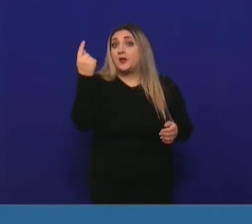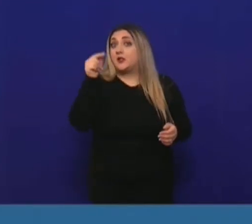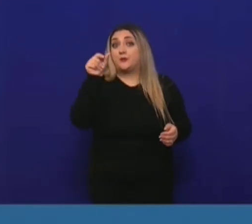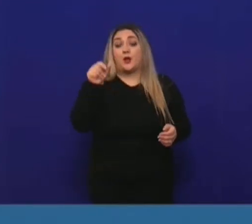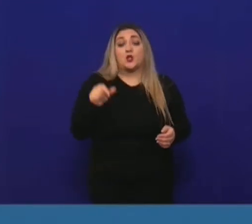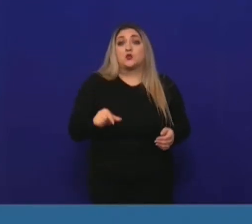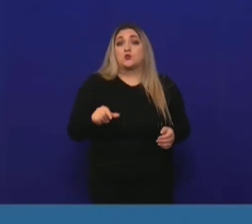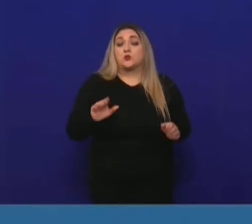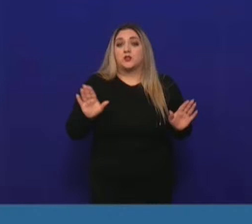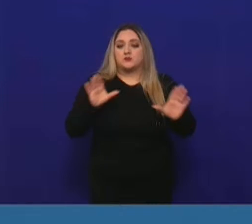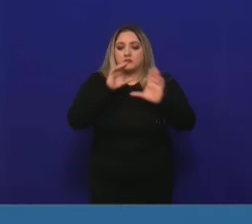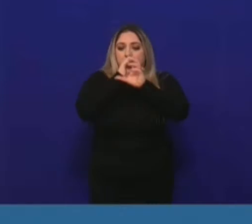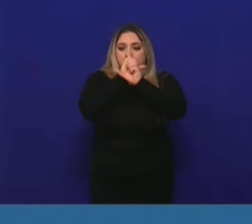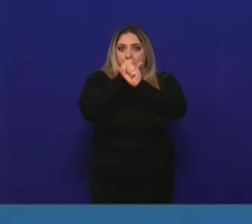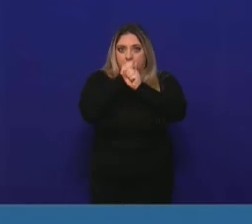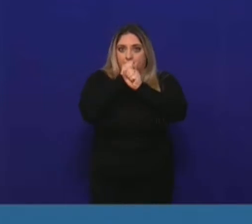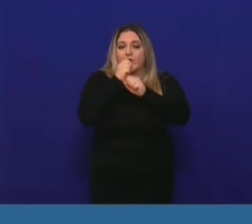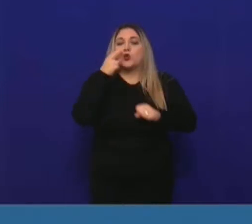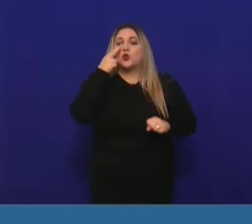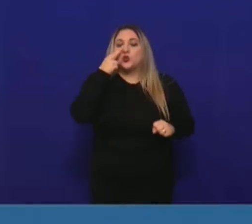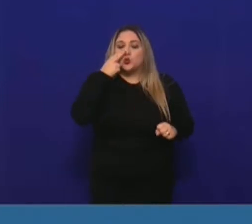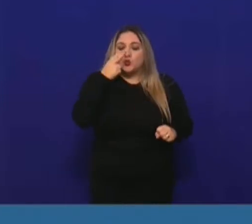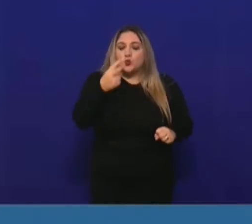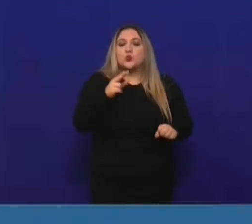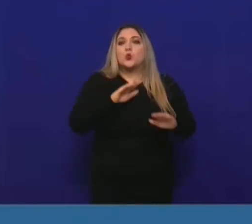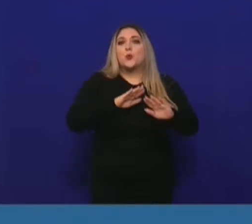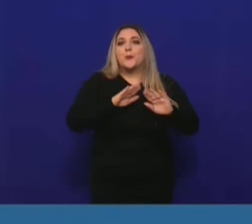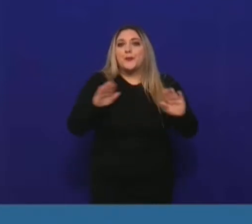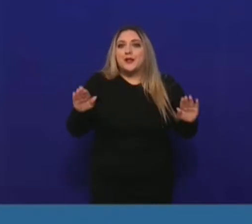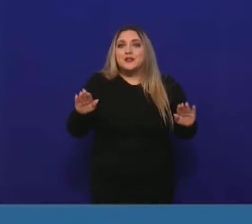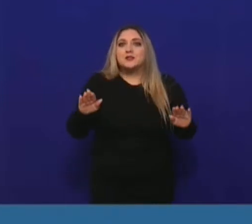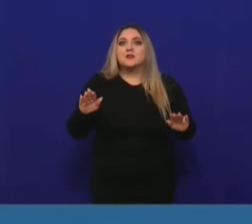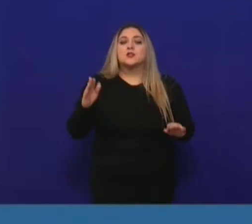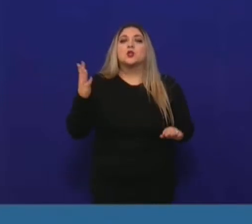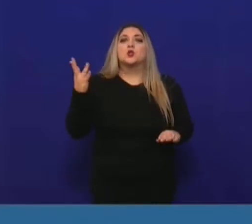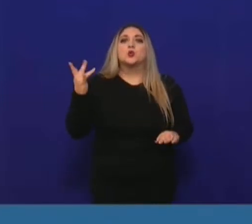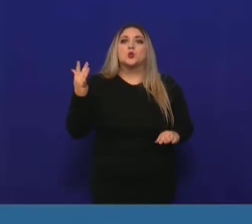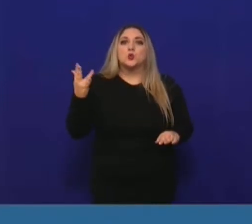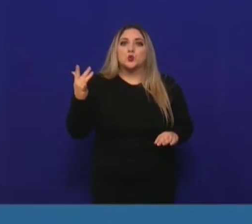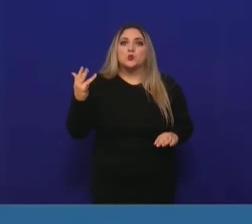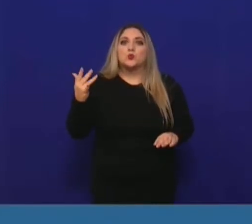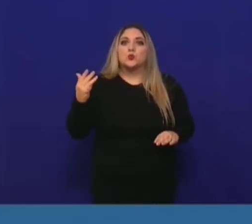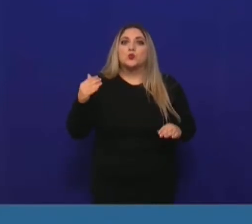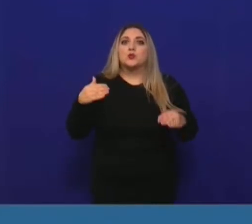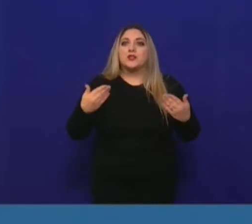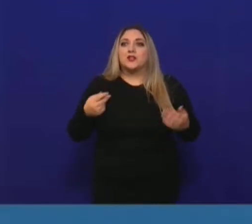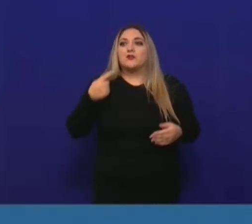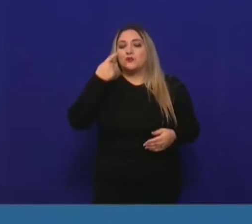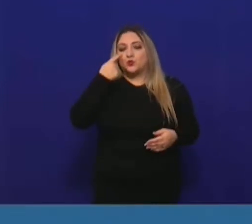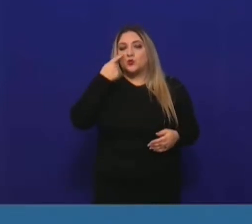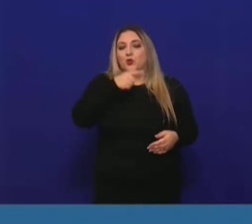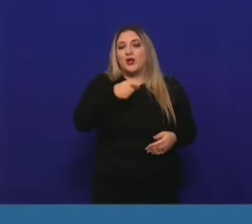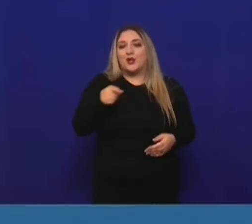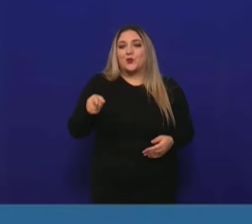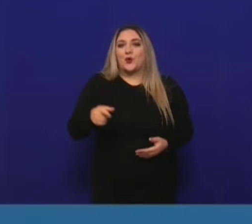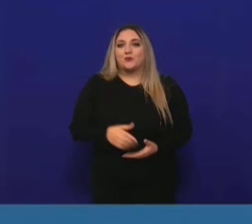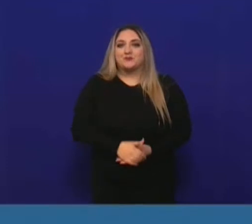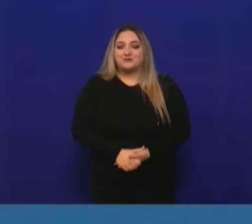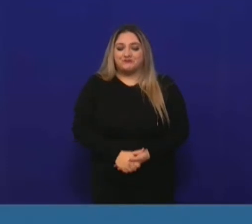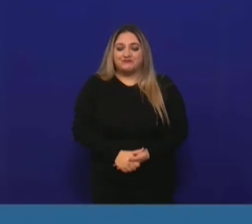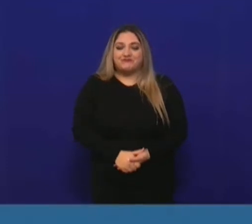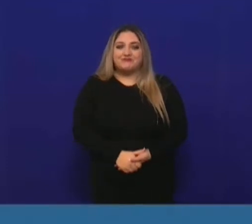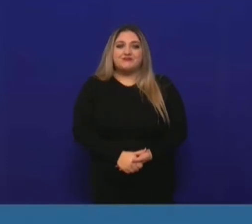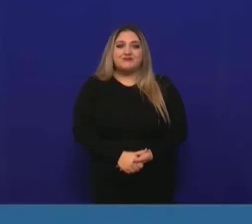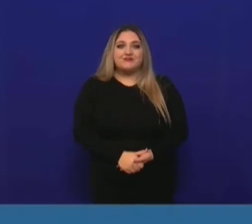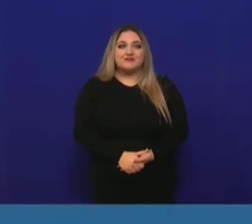tal-individwi. Imma nkunu qegħdin nuru it-trends li jumru propju n-numri tipo bħalma nkunu qegħdin nurukom lilkom hawnhekk.